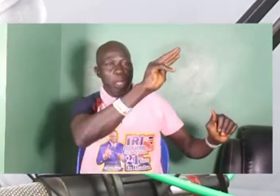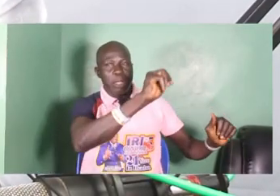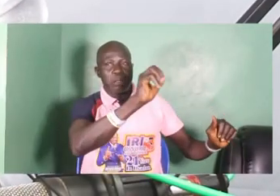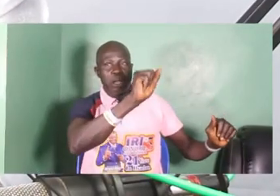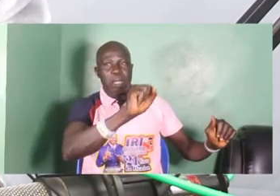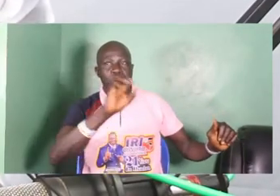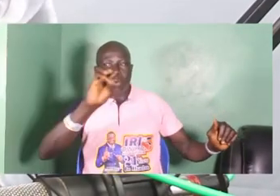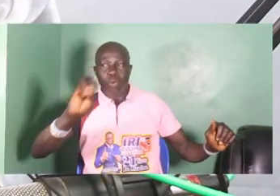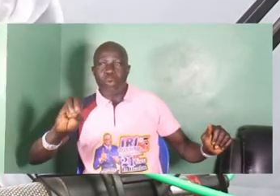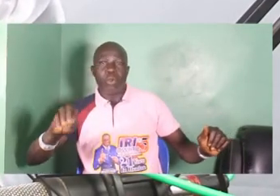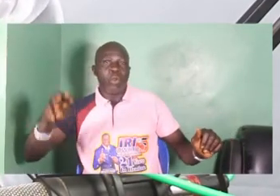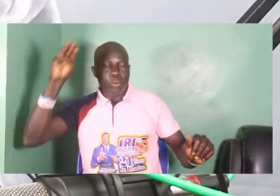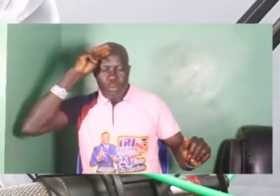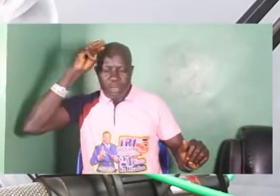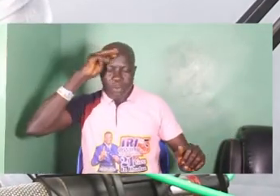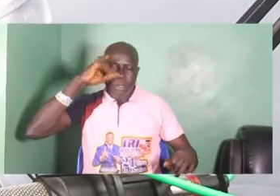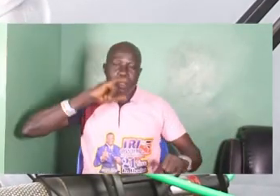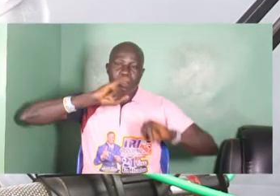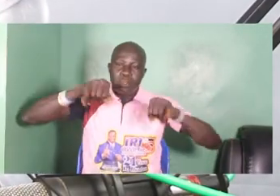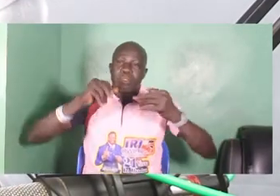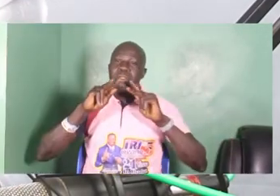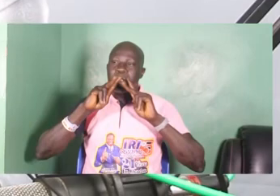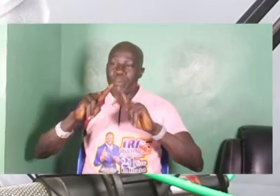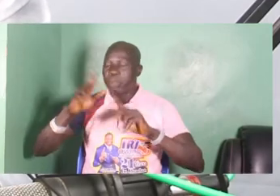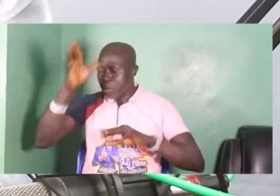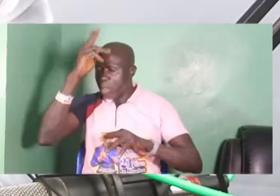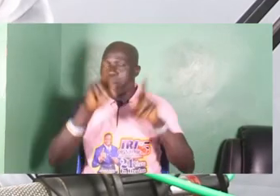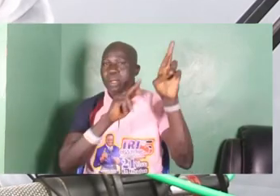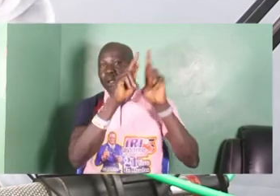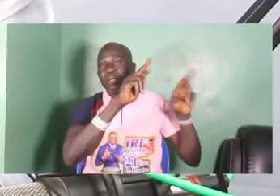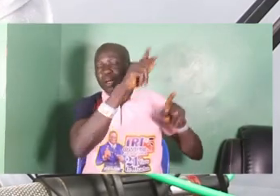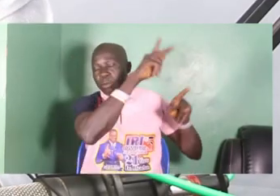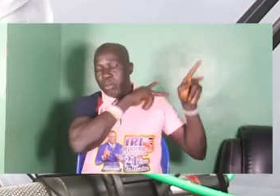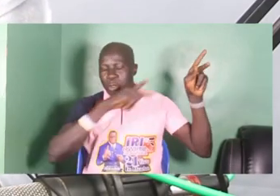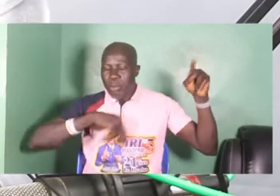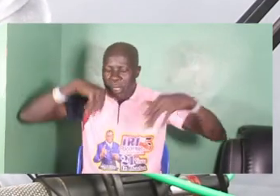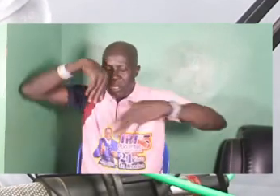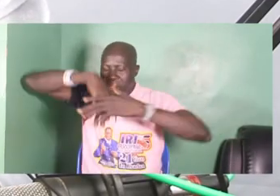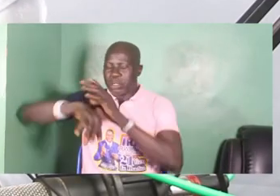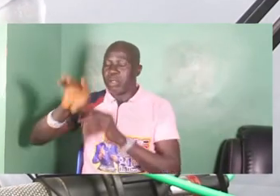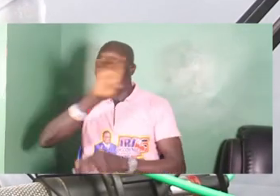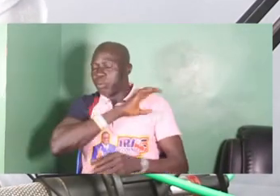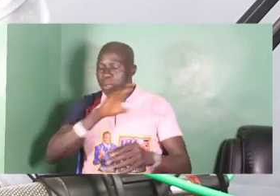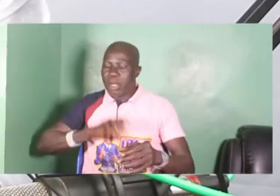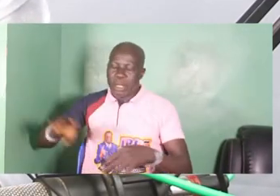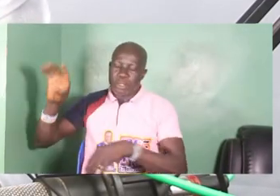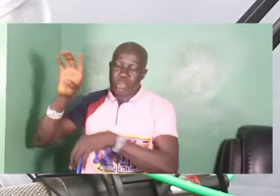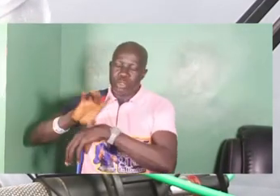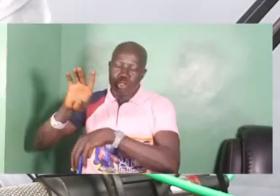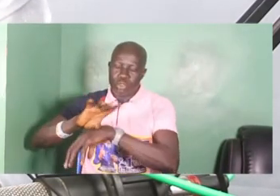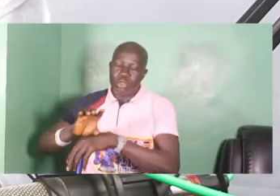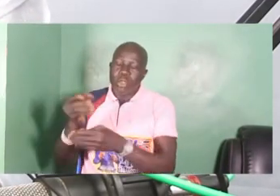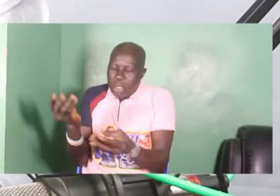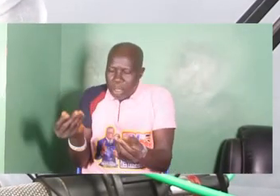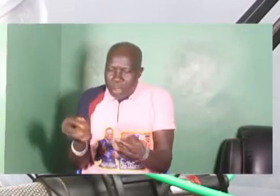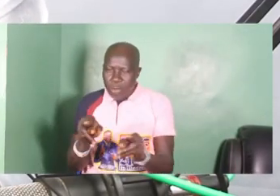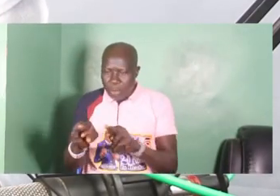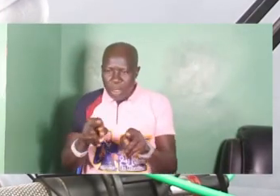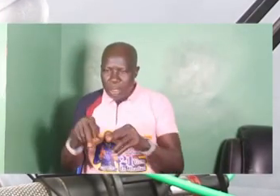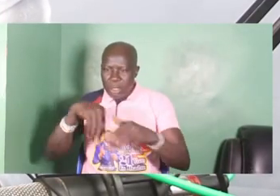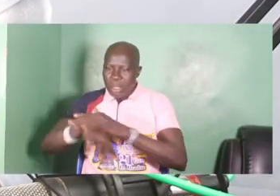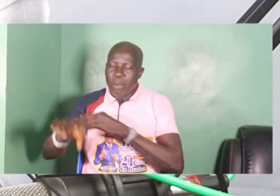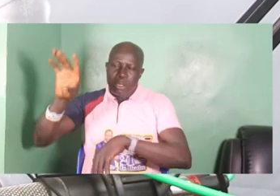S.M.O. Mustafa, J.P. Babasebioba. lati jo seed of Godin Church, land of